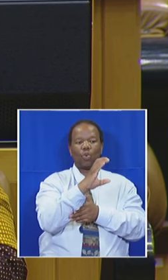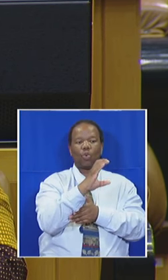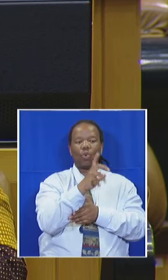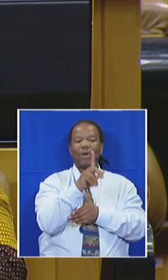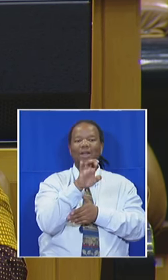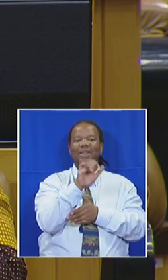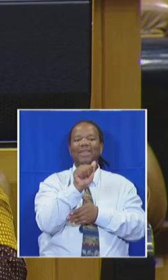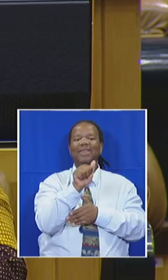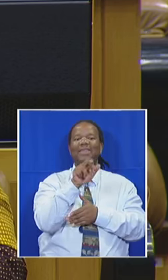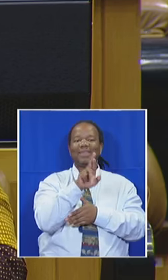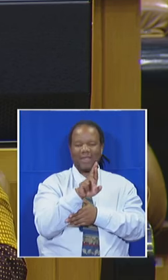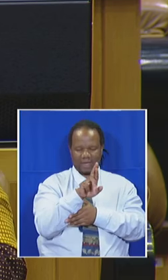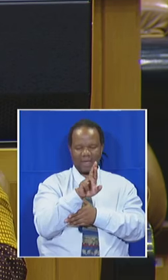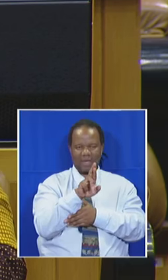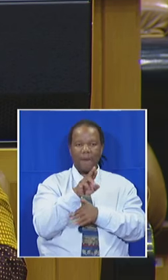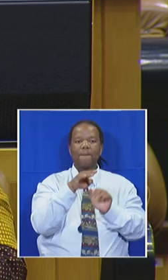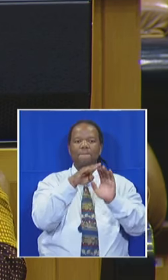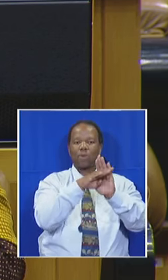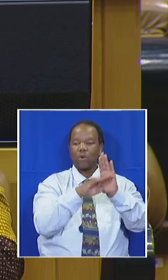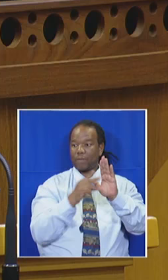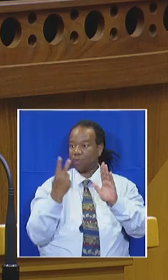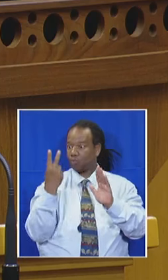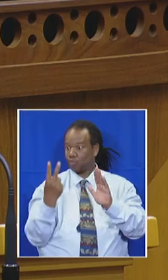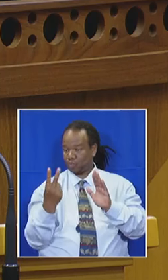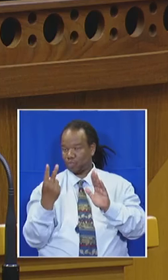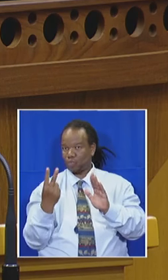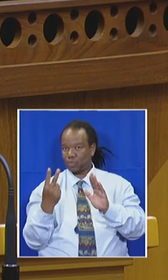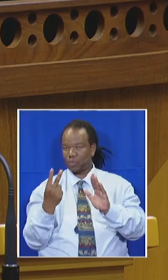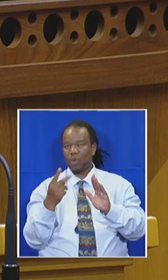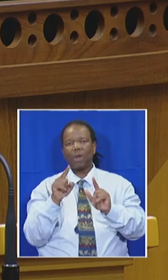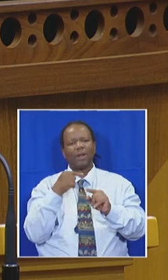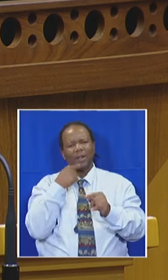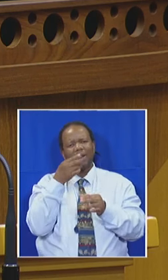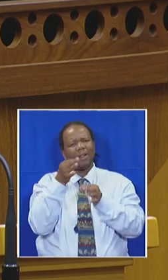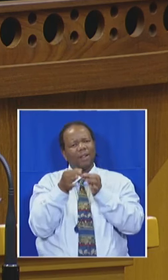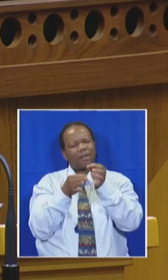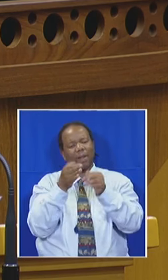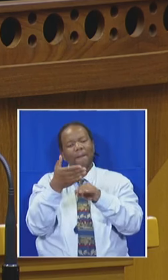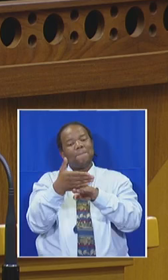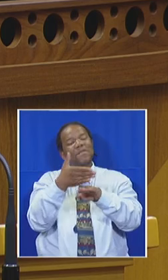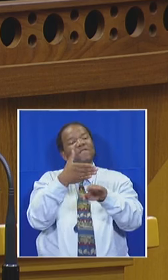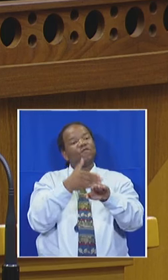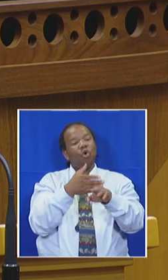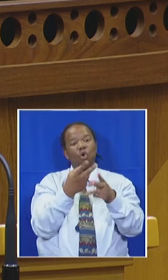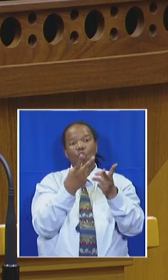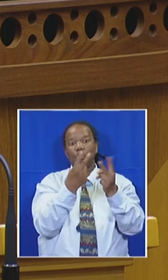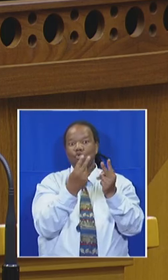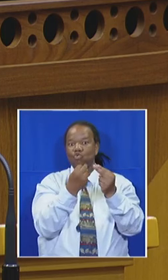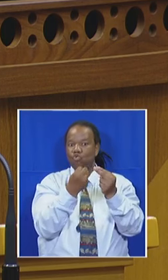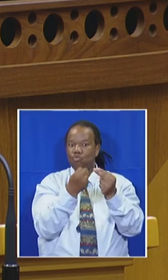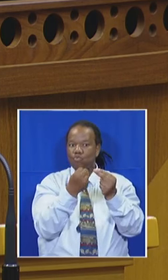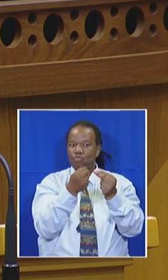Let me reiterate that before any nuclear new build